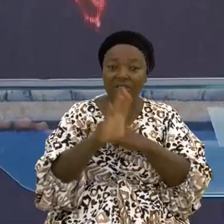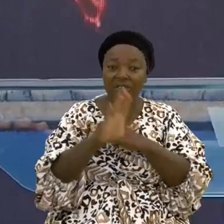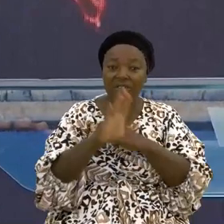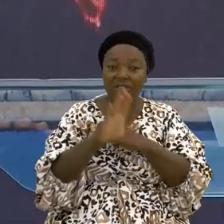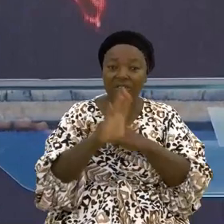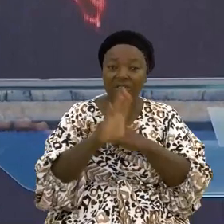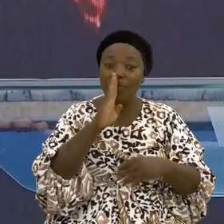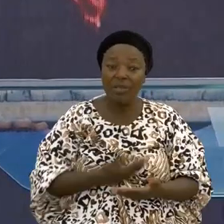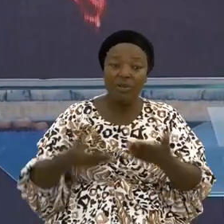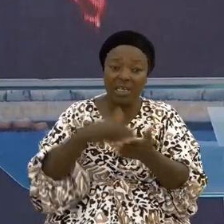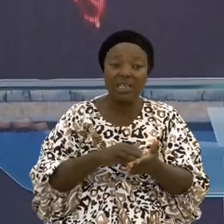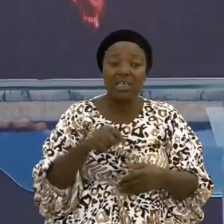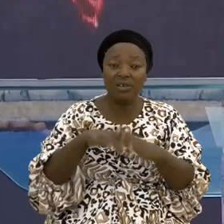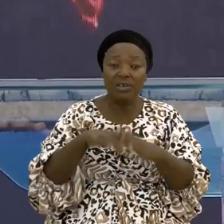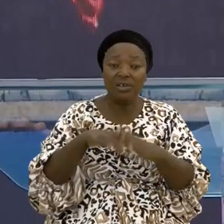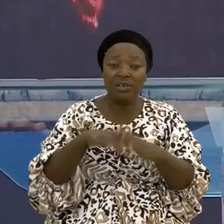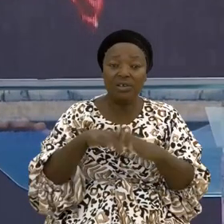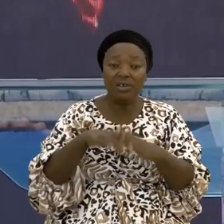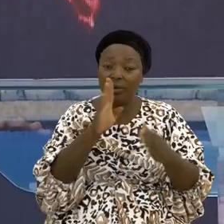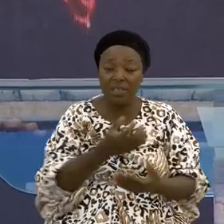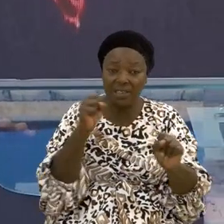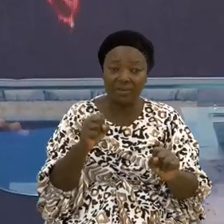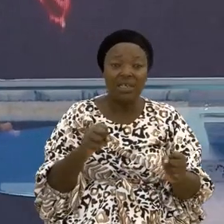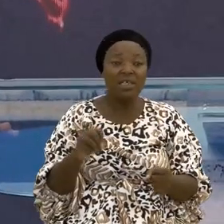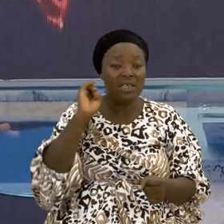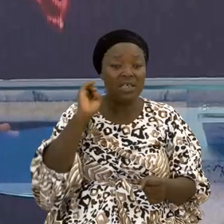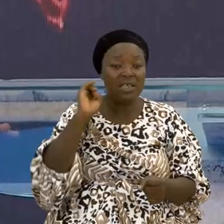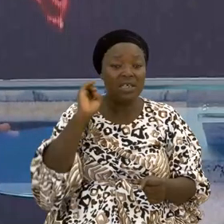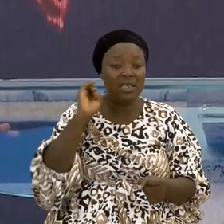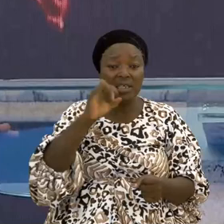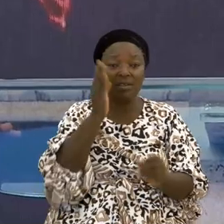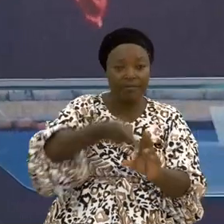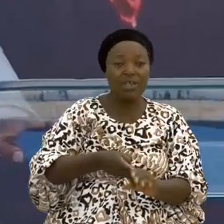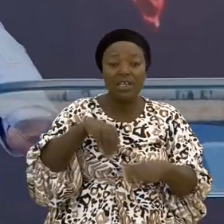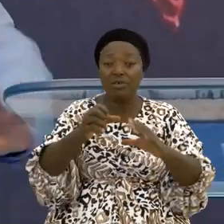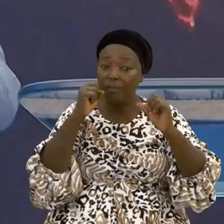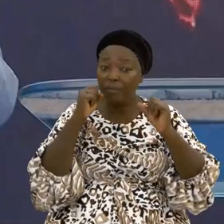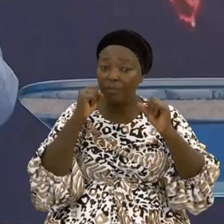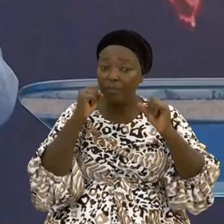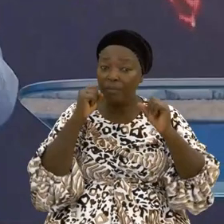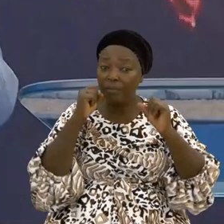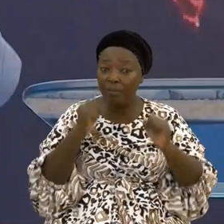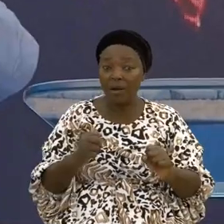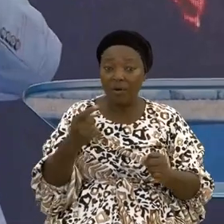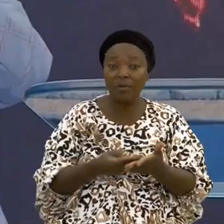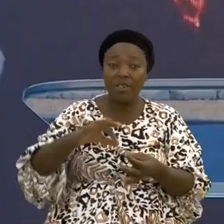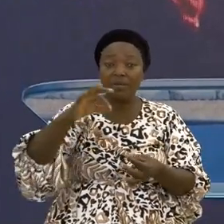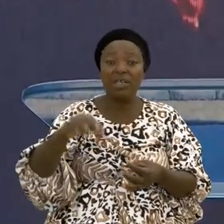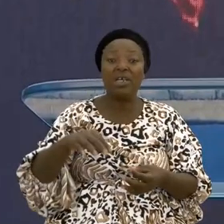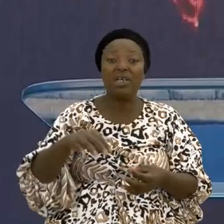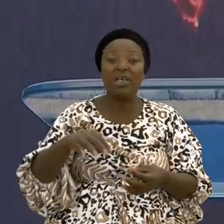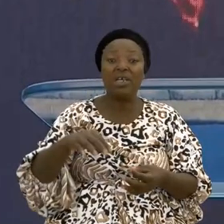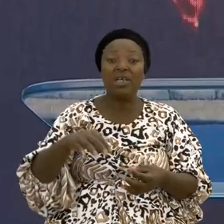again, it's involved. In your sanctification, it's involved. In your power of the Holy Ghost,